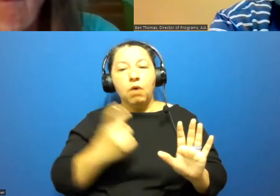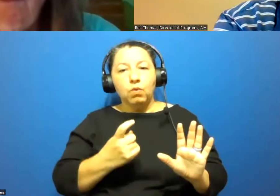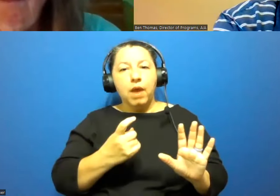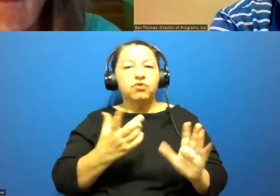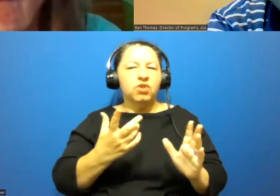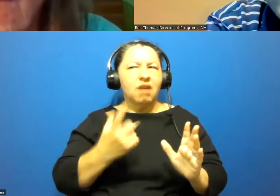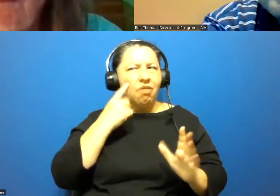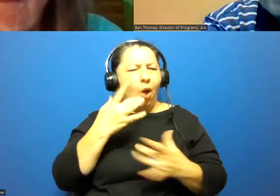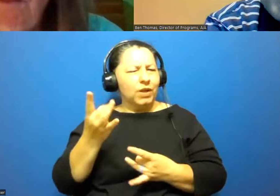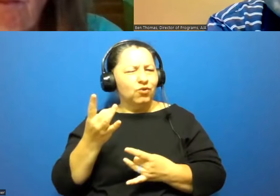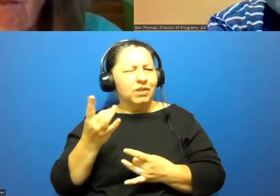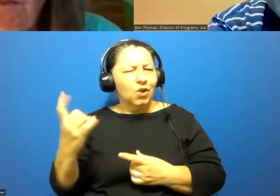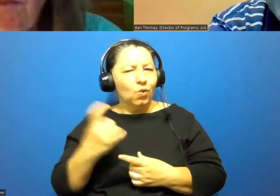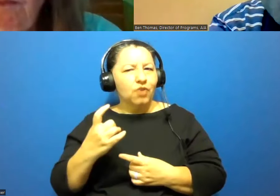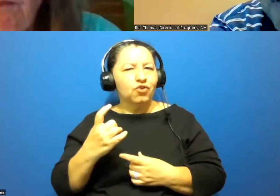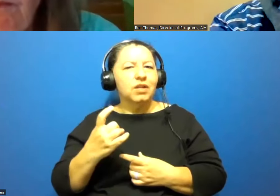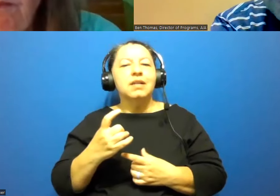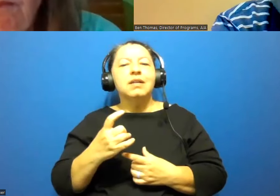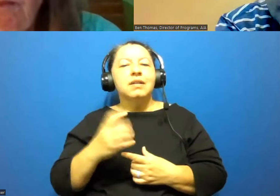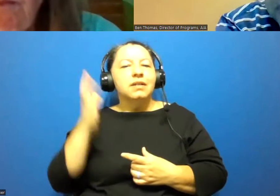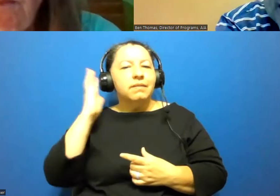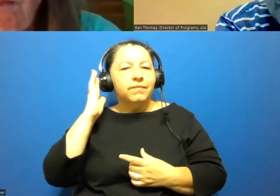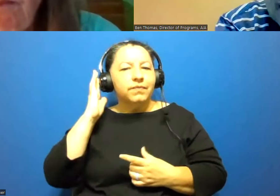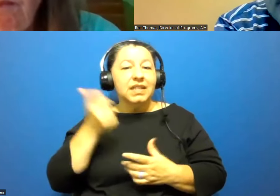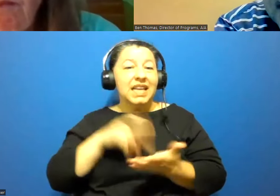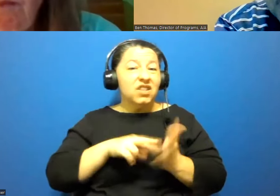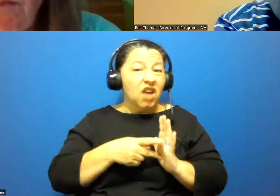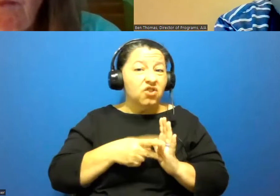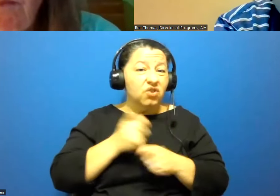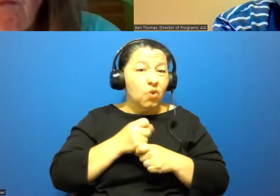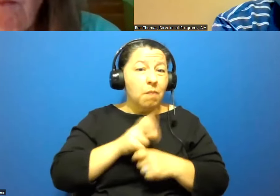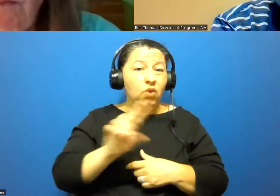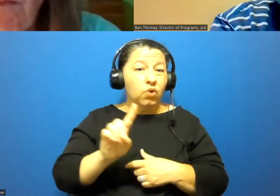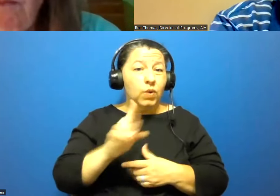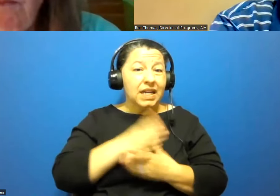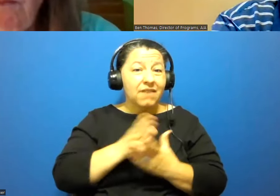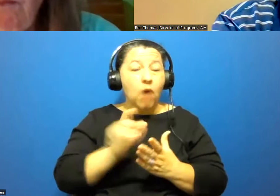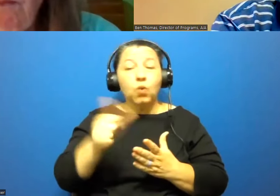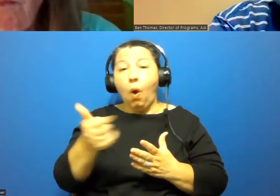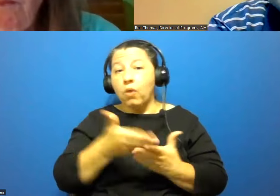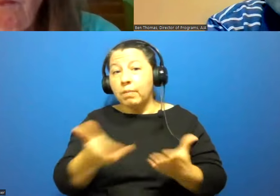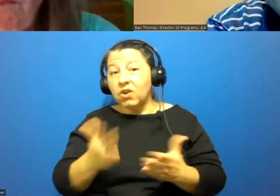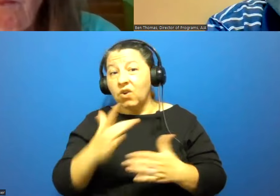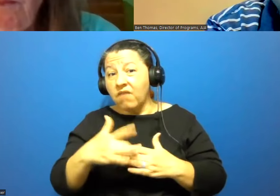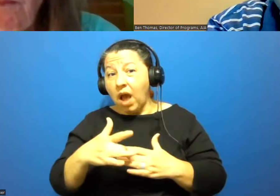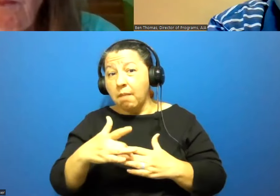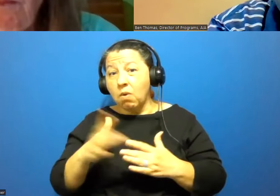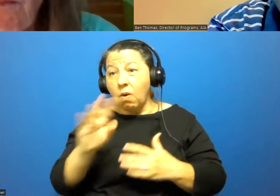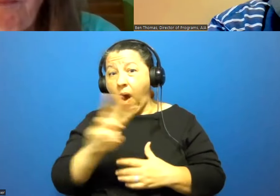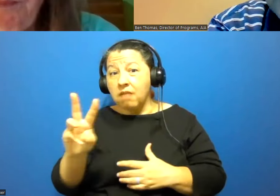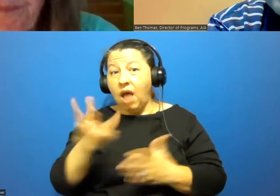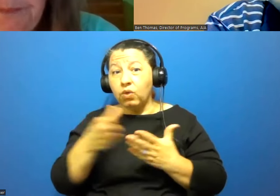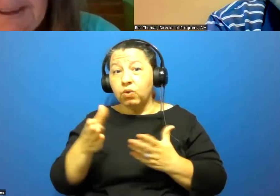interesting was, are there any plans to make any of the 3D files or other material available online via a sort of open